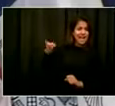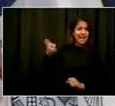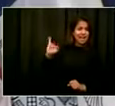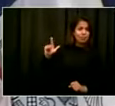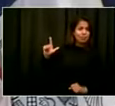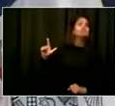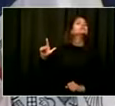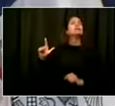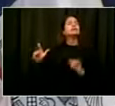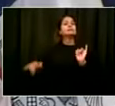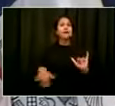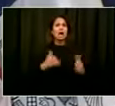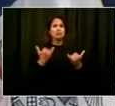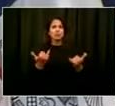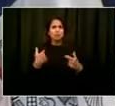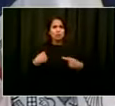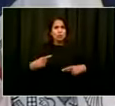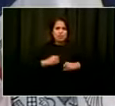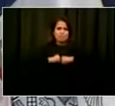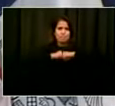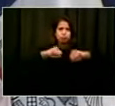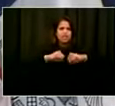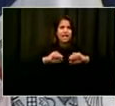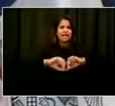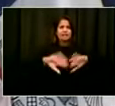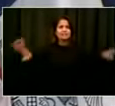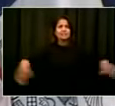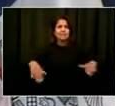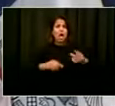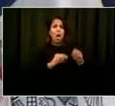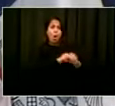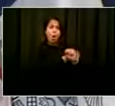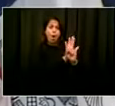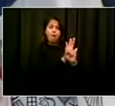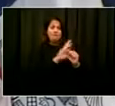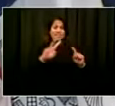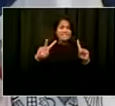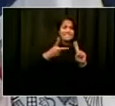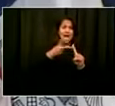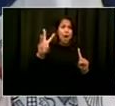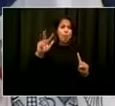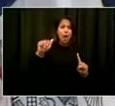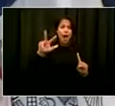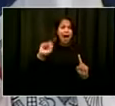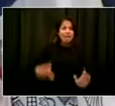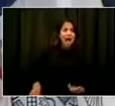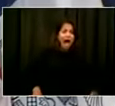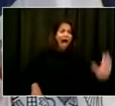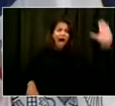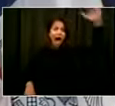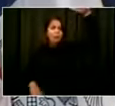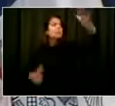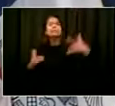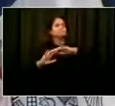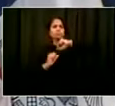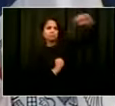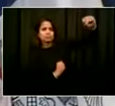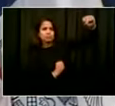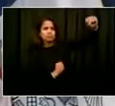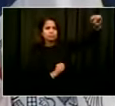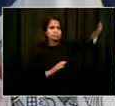door. So far, it has been absolutely better than what we went through, but we still have to stay very vigilant. Dr.